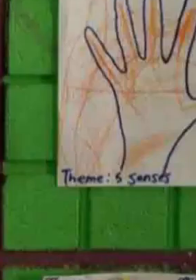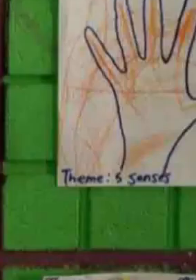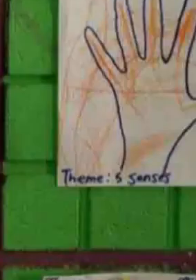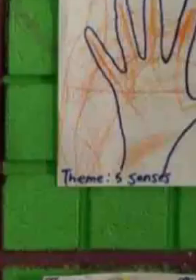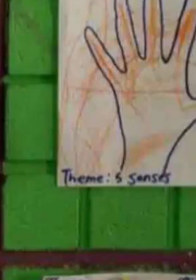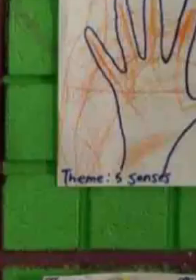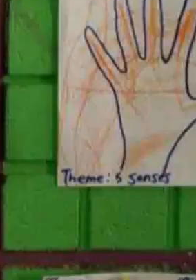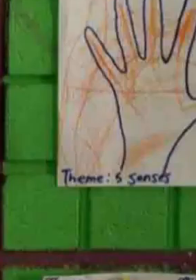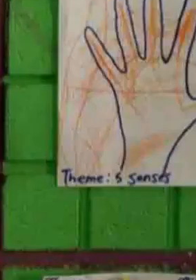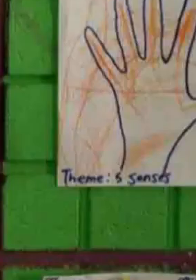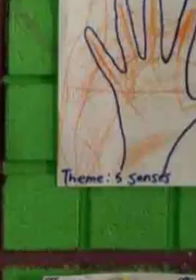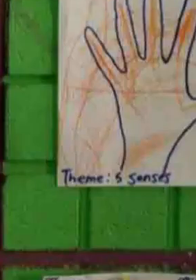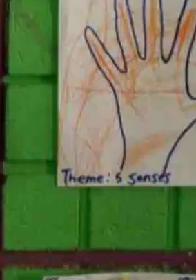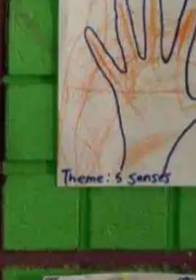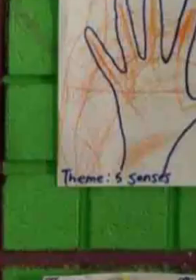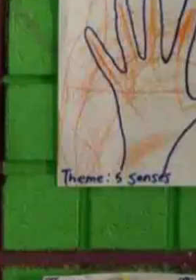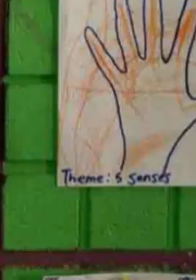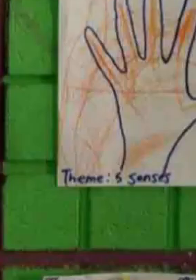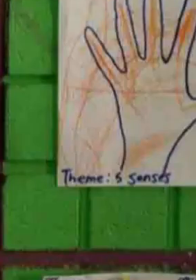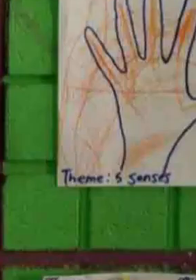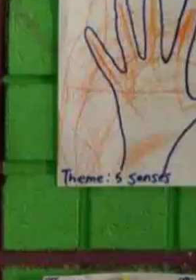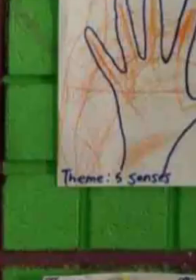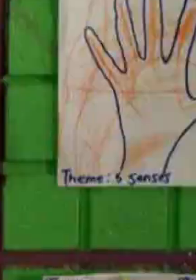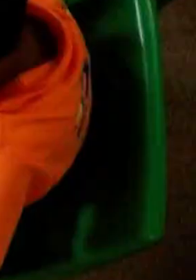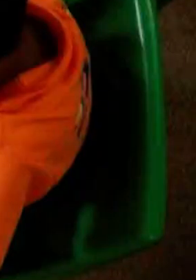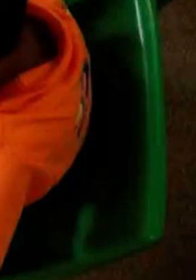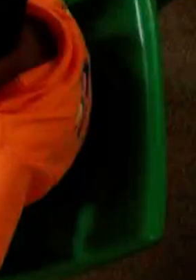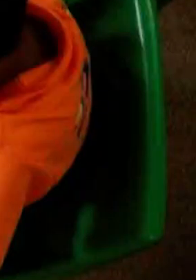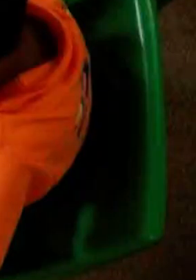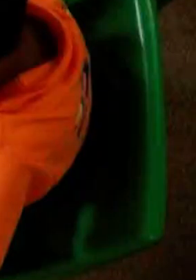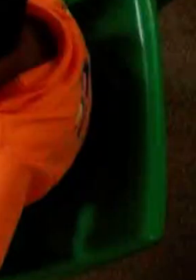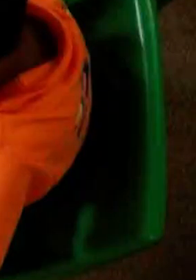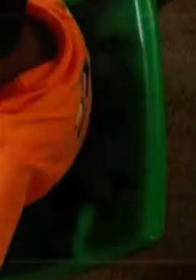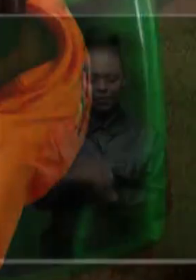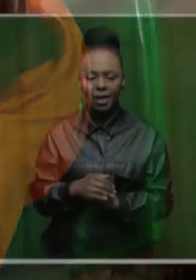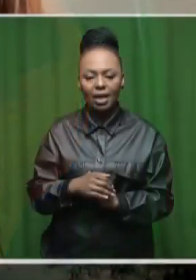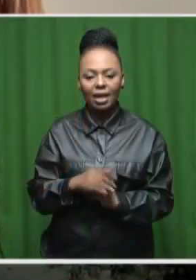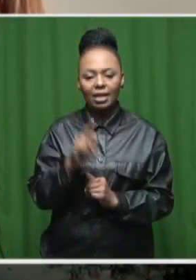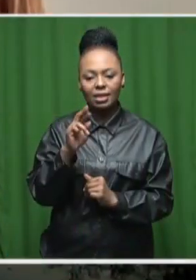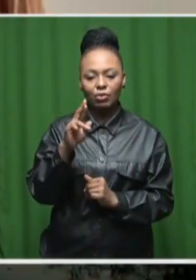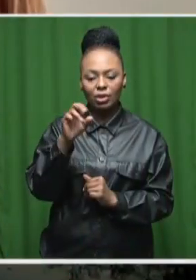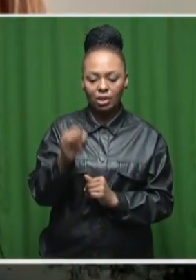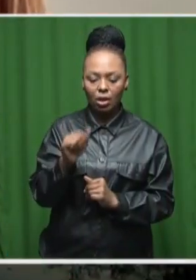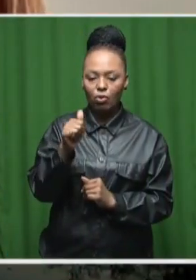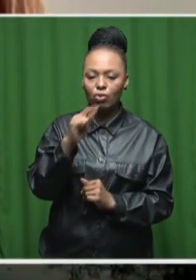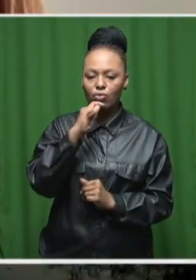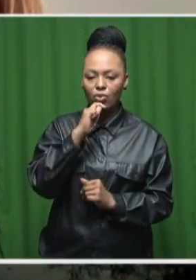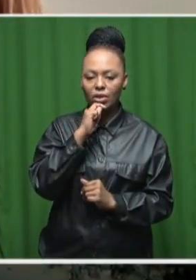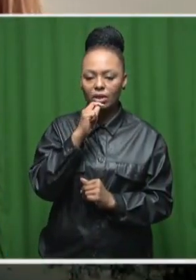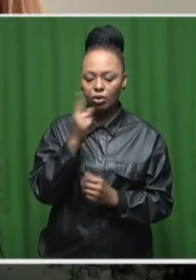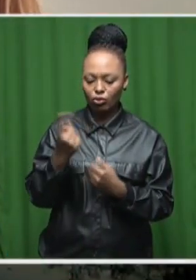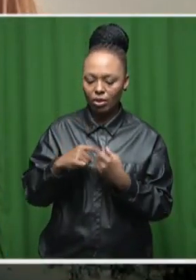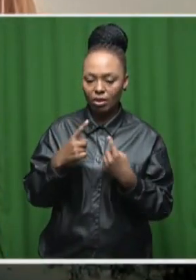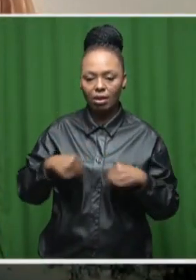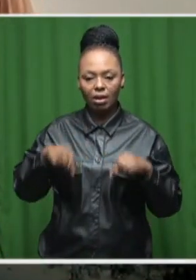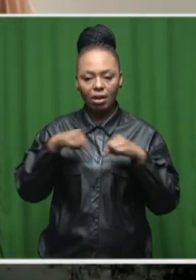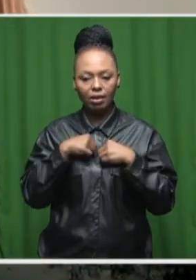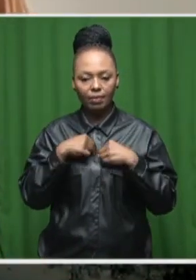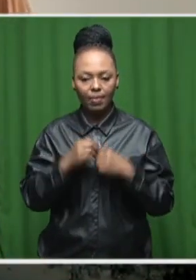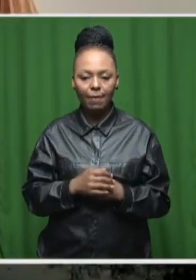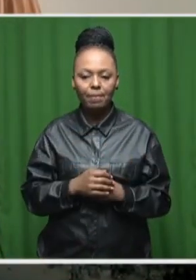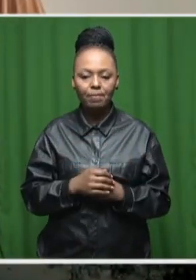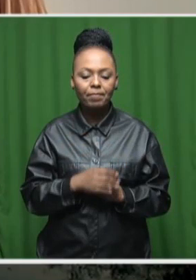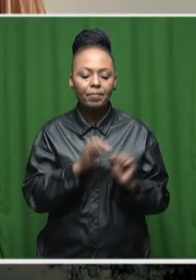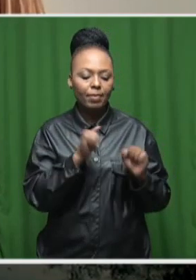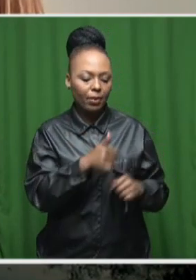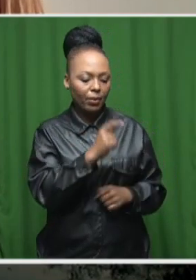by CEO at ATB, Teresa Michael. A very good morning to you, Teresa. Thank you so much for joining us. Welcome. Good morning.